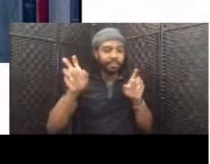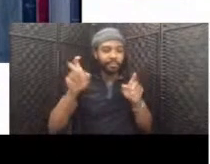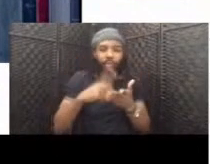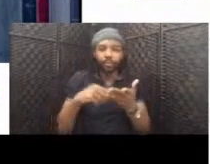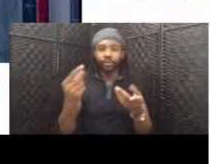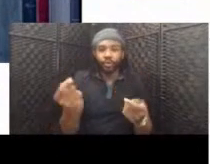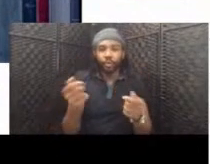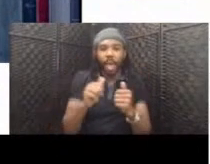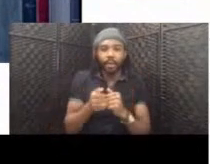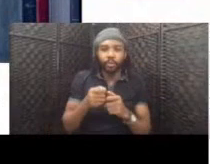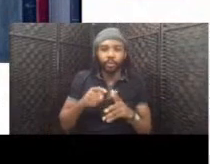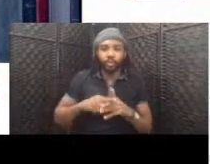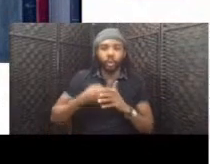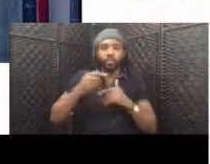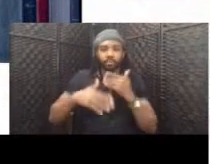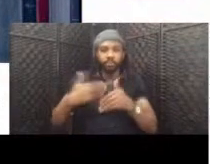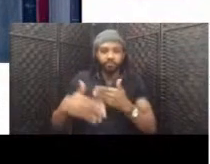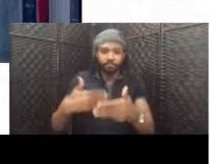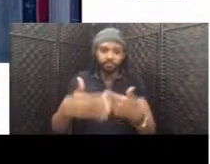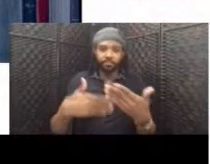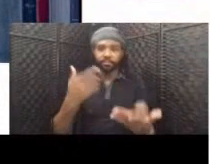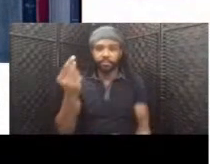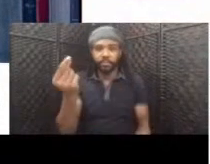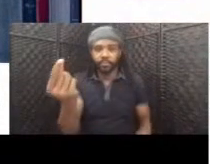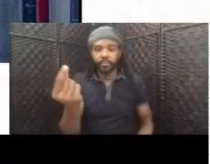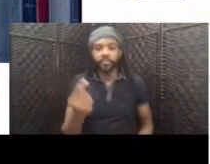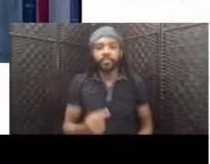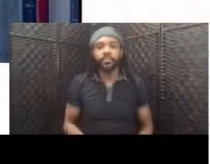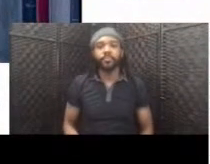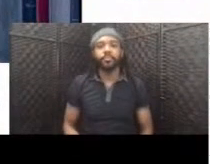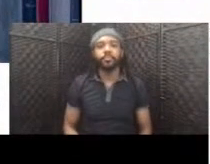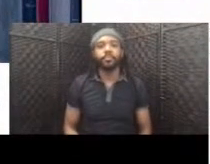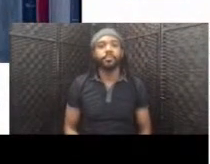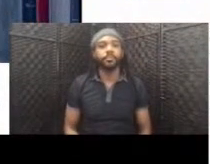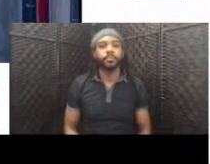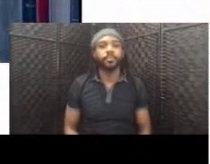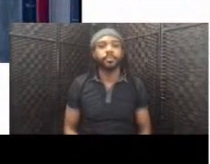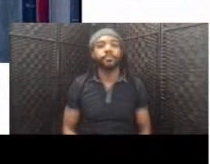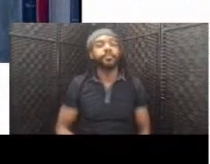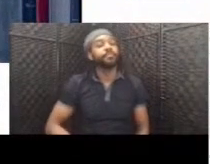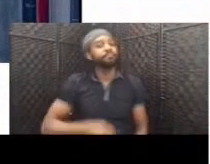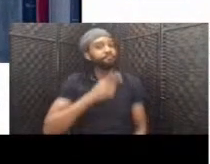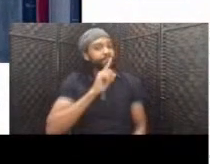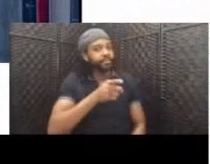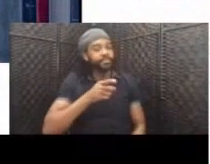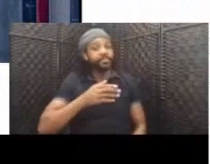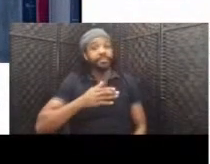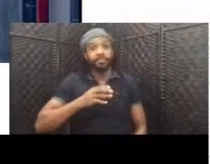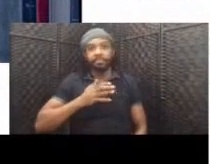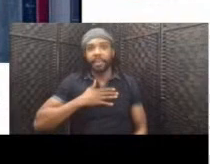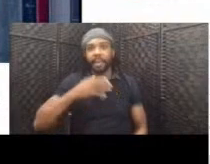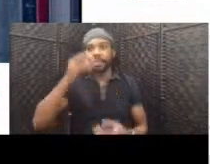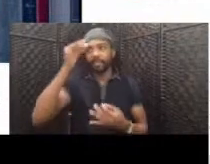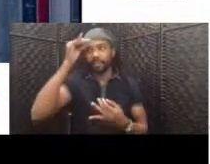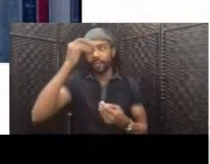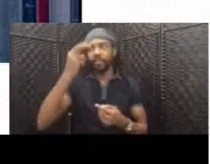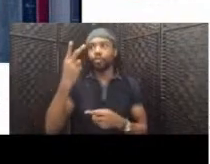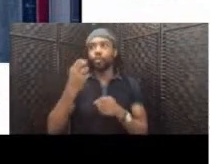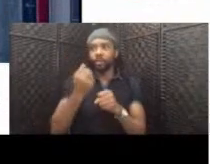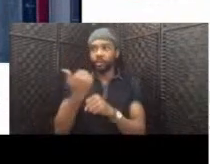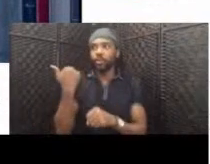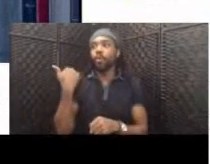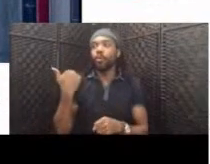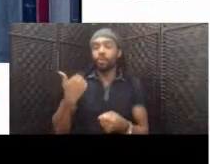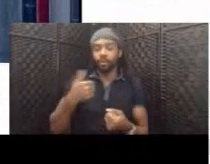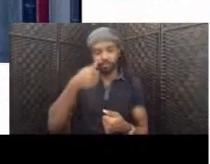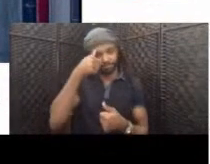do they get that training to run a campaign? Yeah, absolutely. So that is definitely a thought I had about 2 years ago.